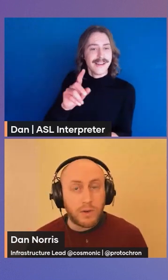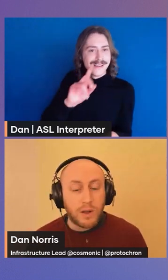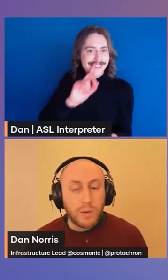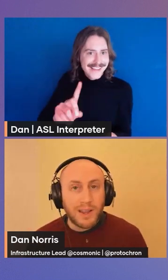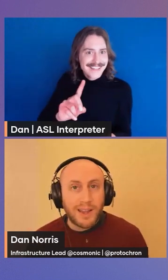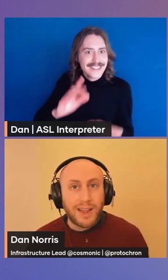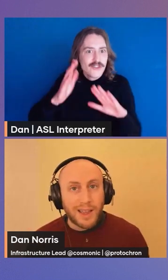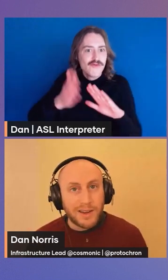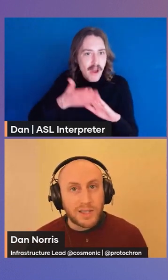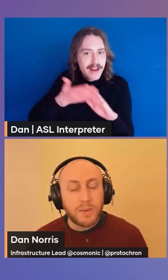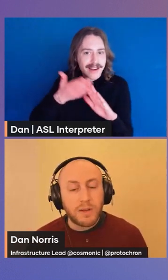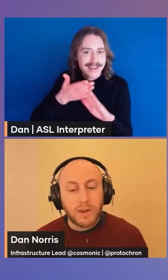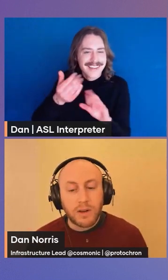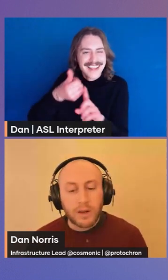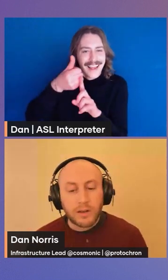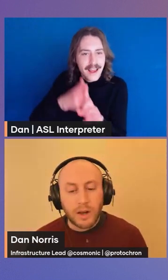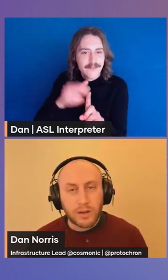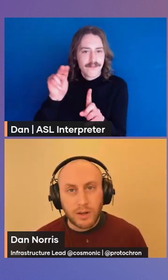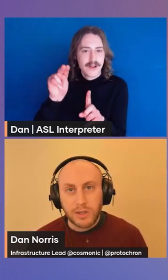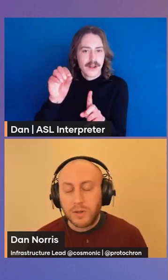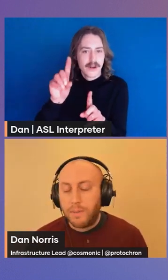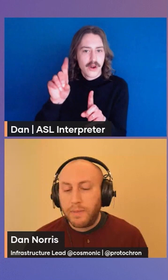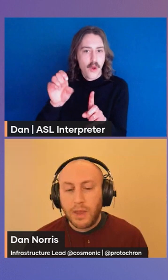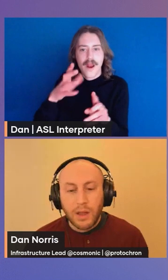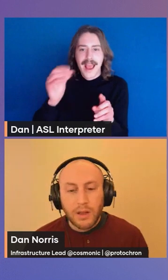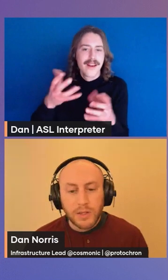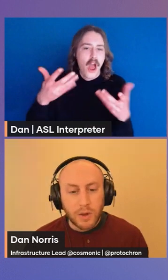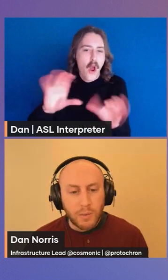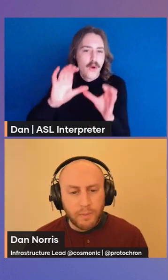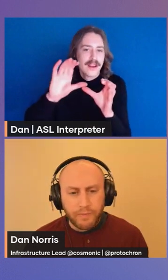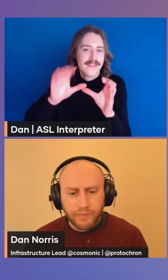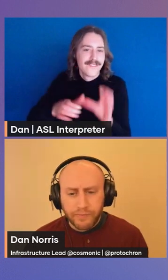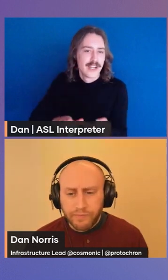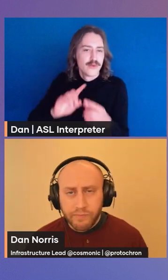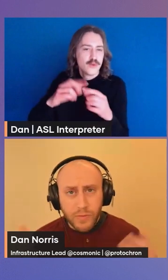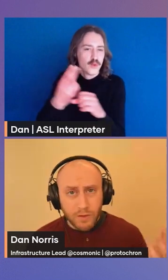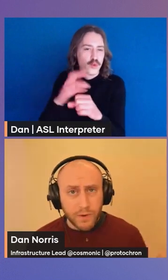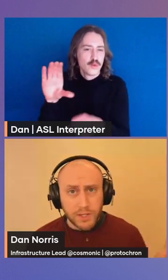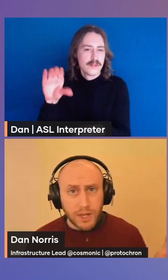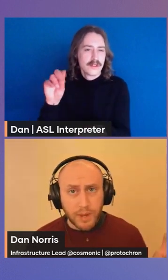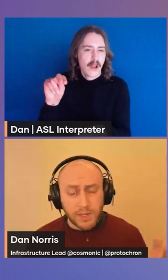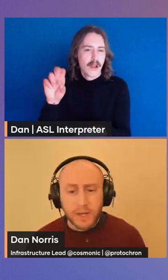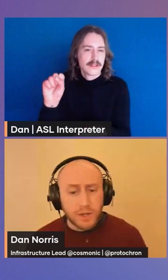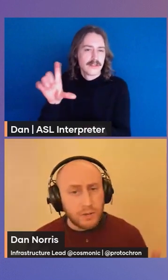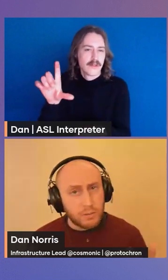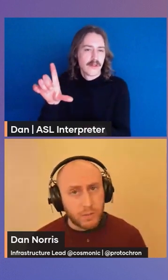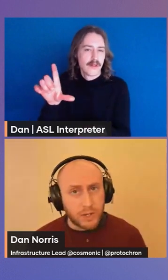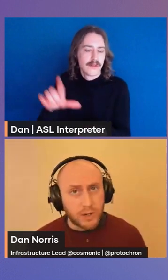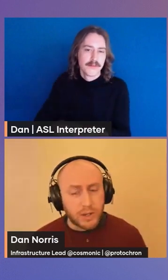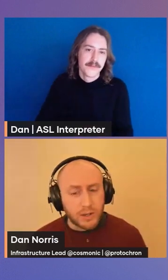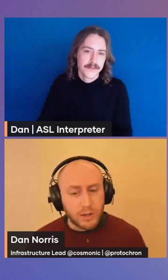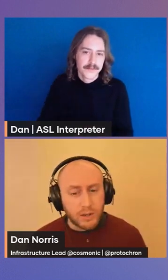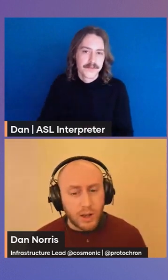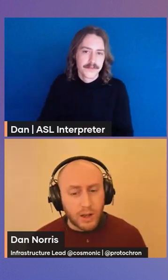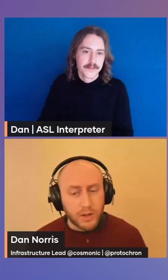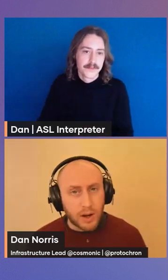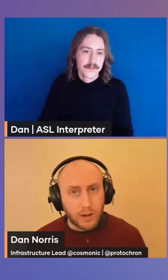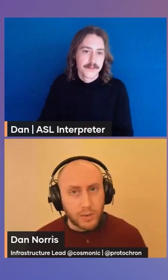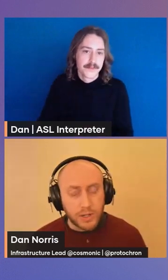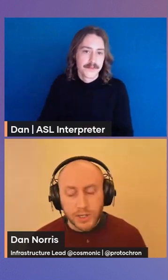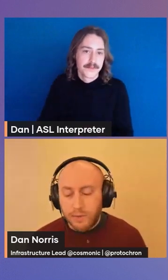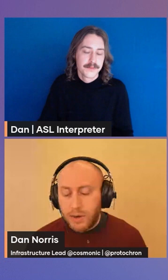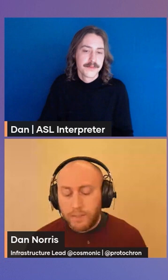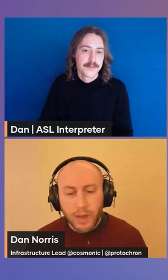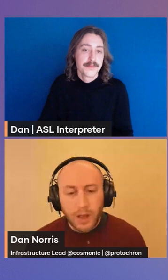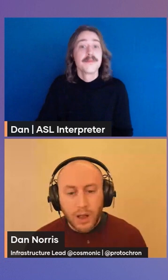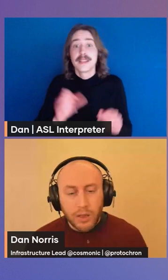every node, and it needs to be configured to talk to console. So first step, as I mentioned, make sure that the Docker bridge